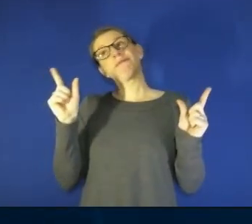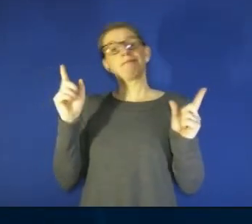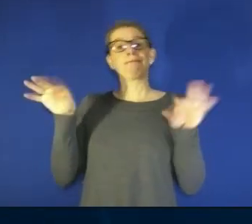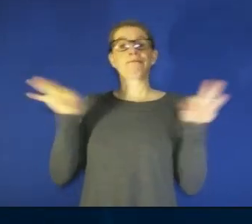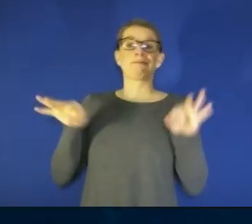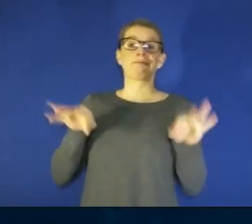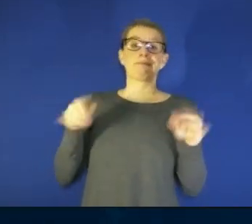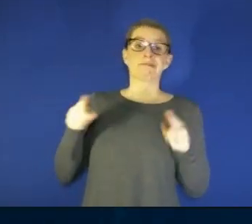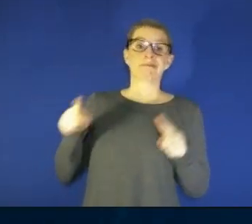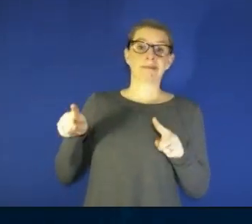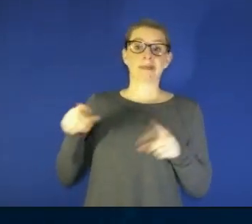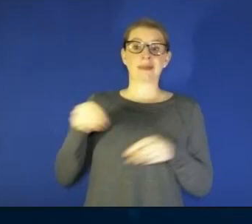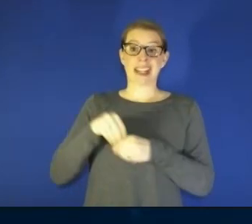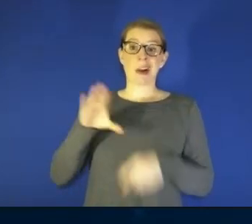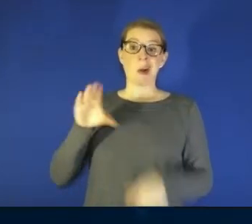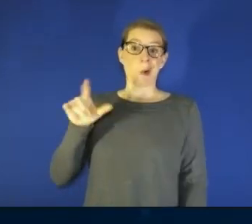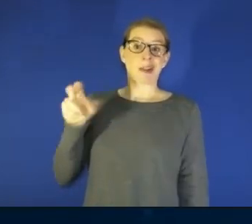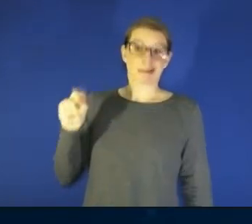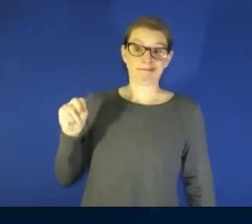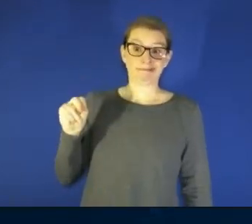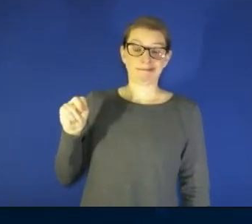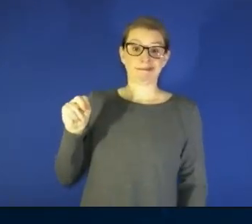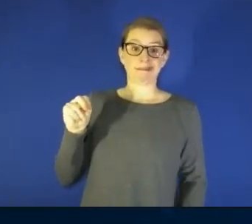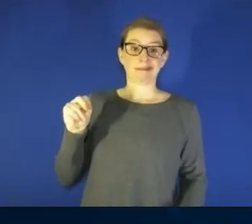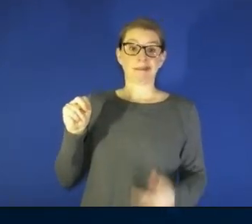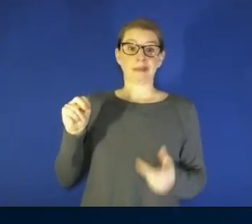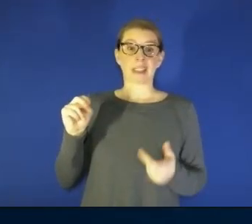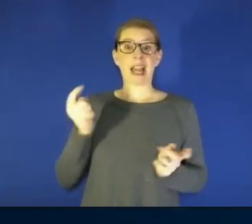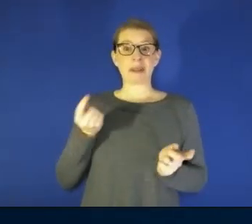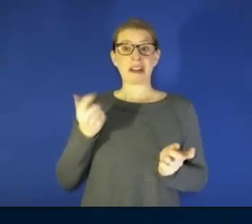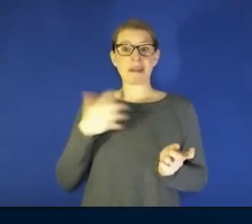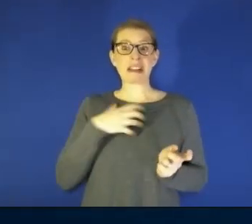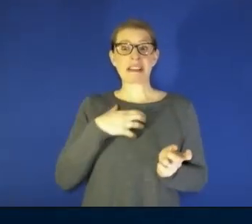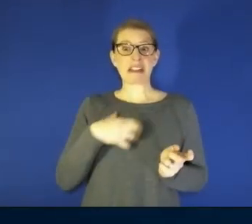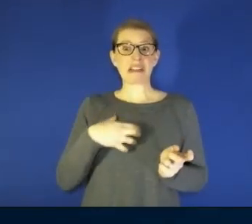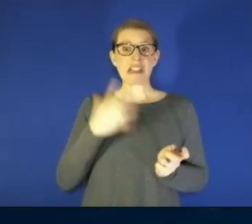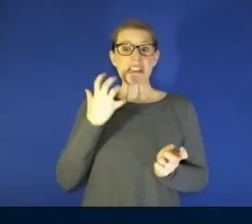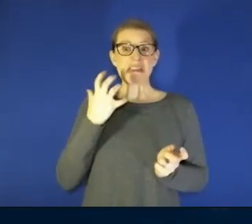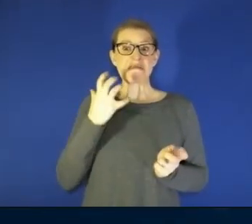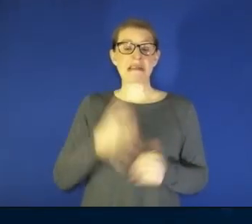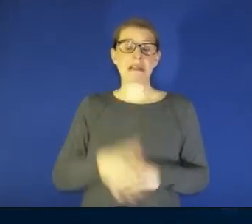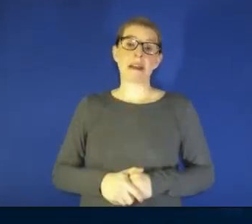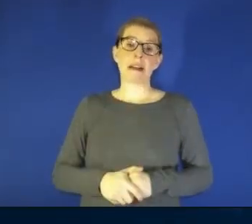So I'm a little hangry. That's about it. I haven't